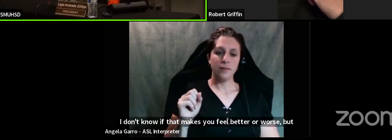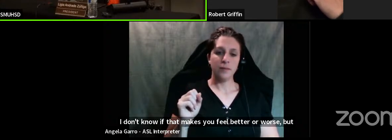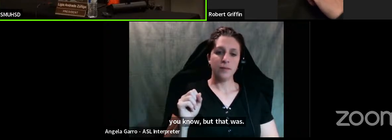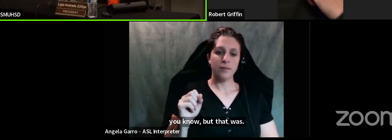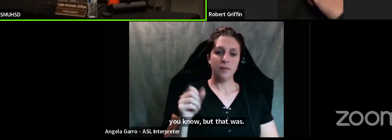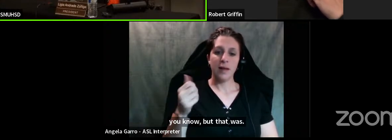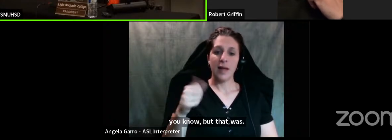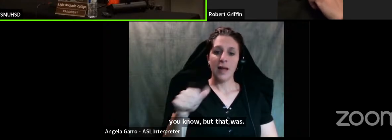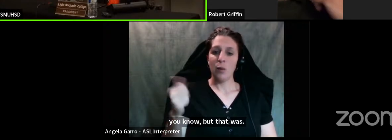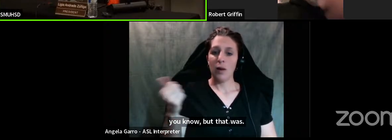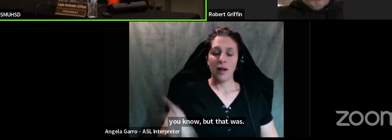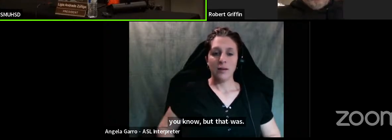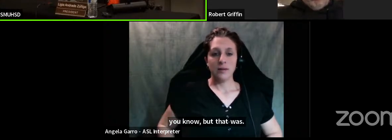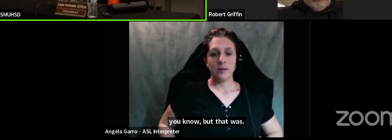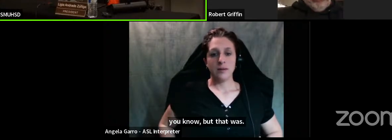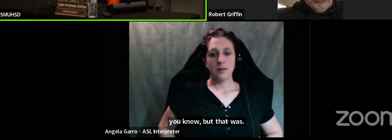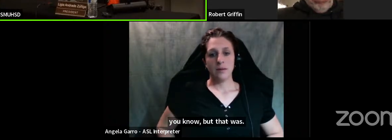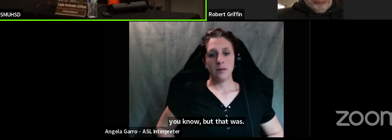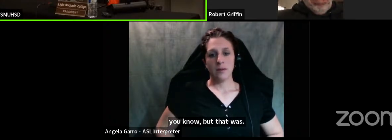anybody else?